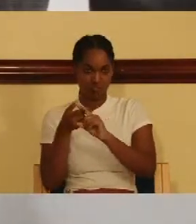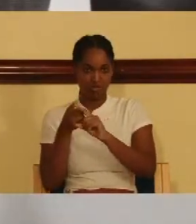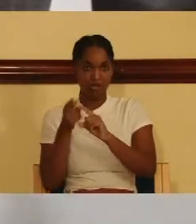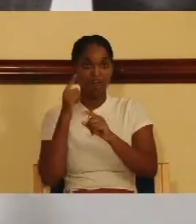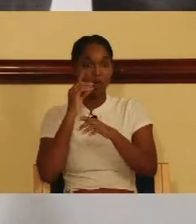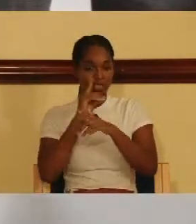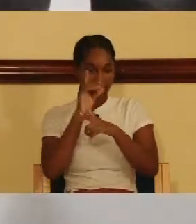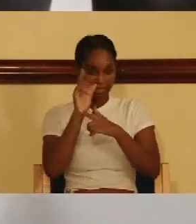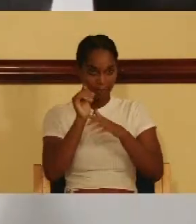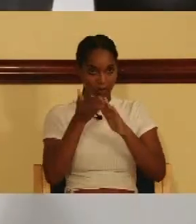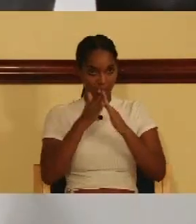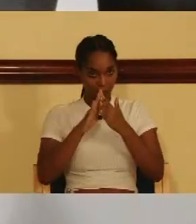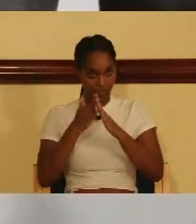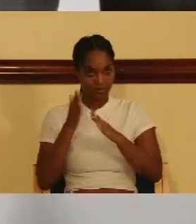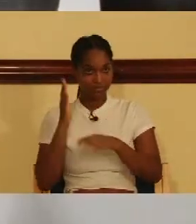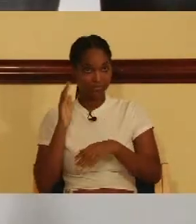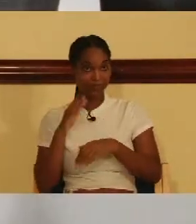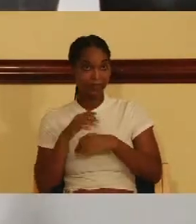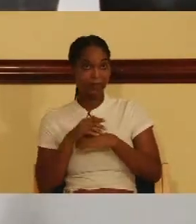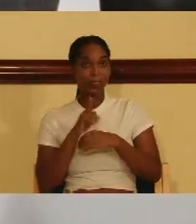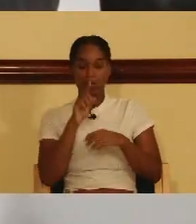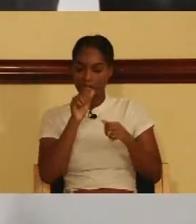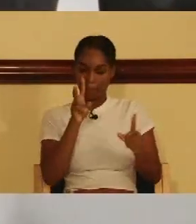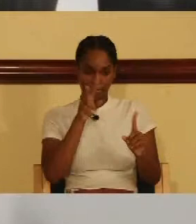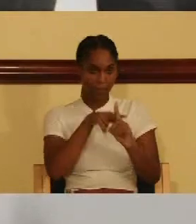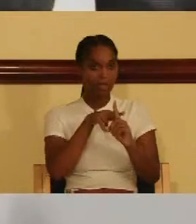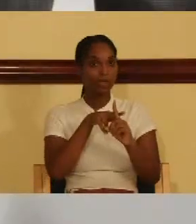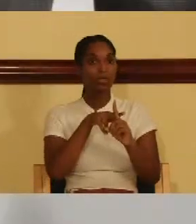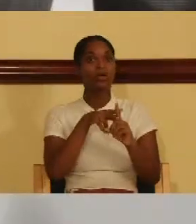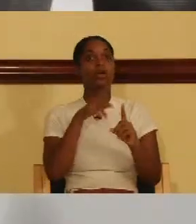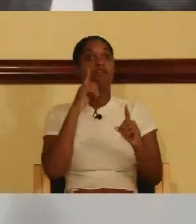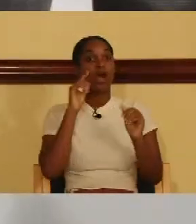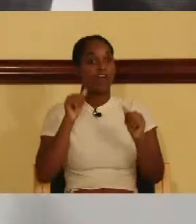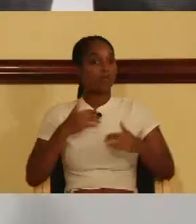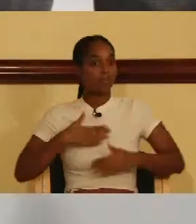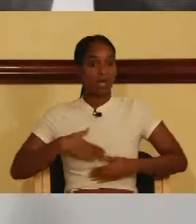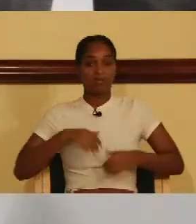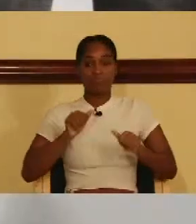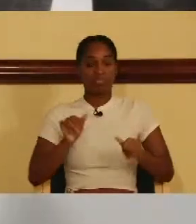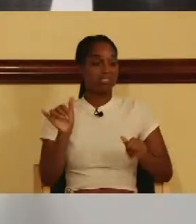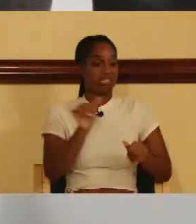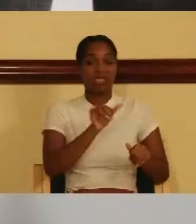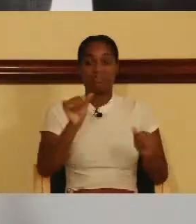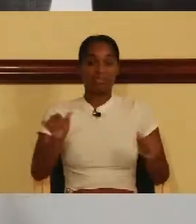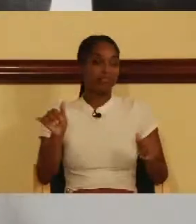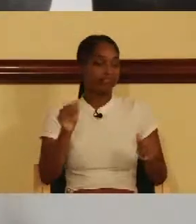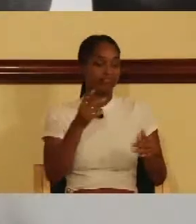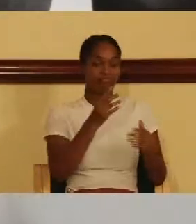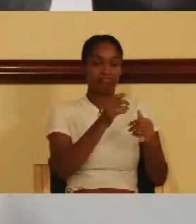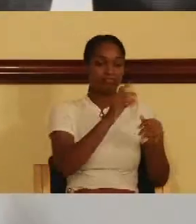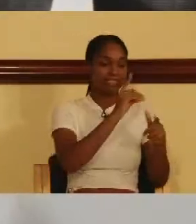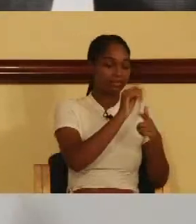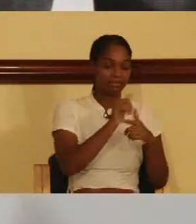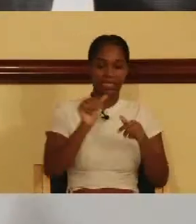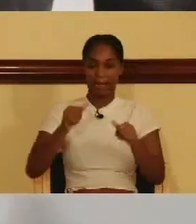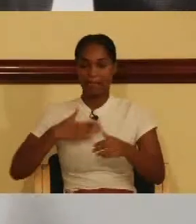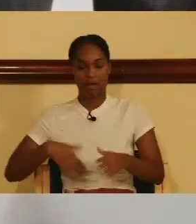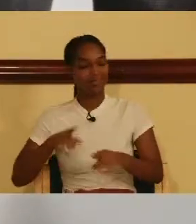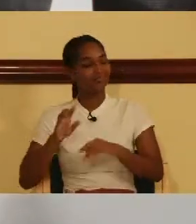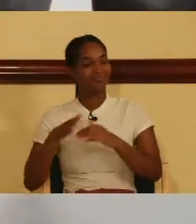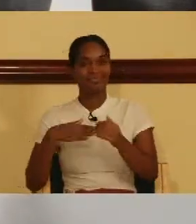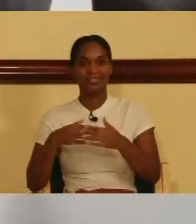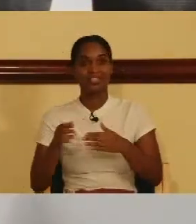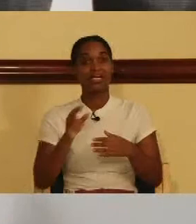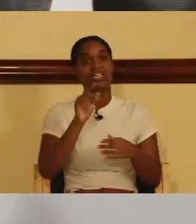disabled community. You can apply as an able-bodied person just the same. You come in with your TRN, your